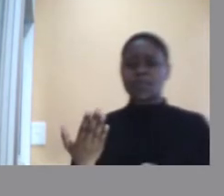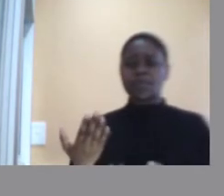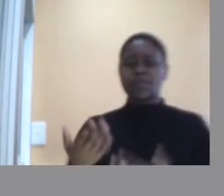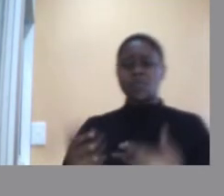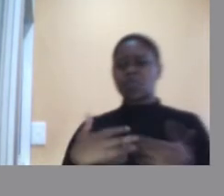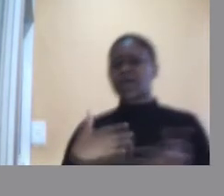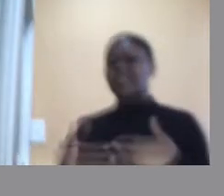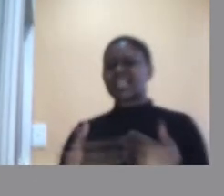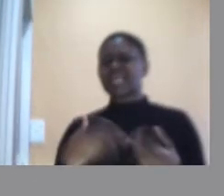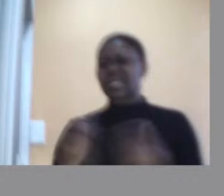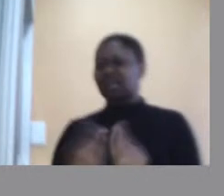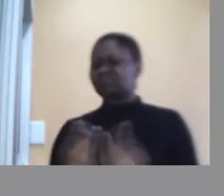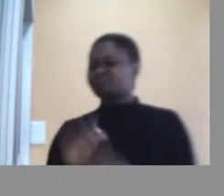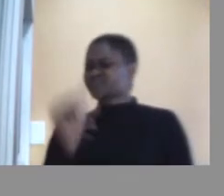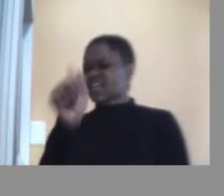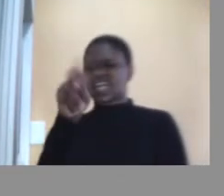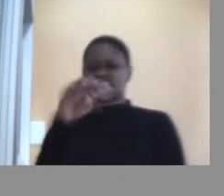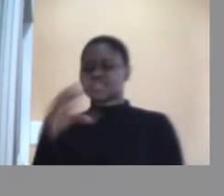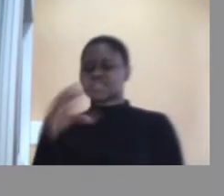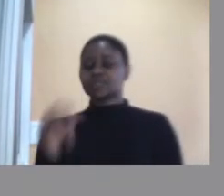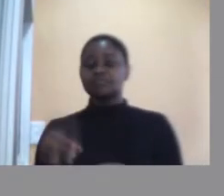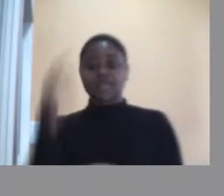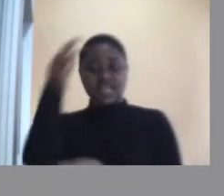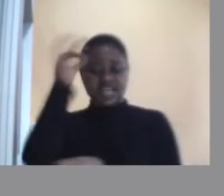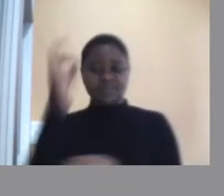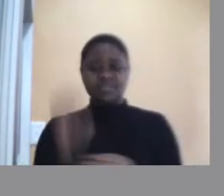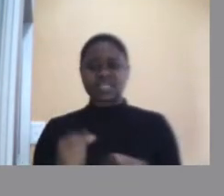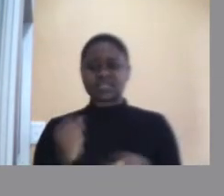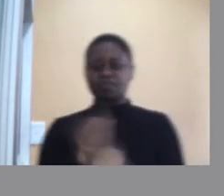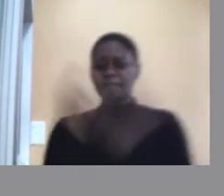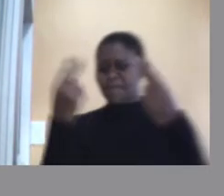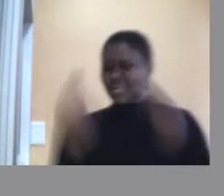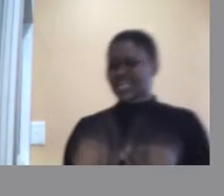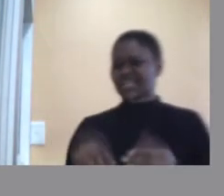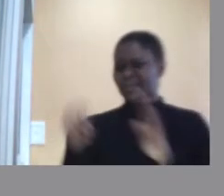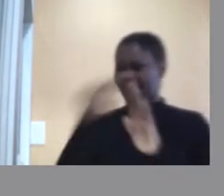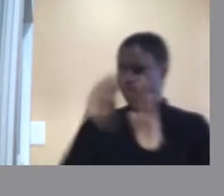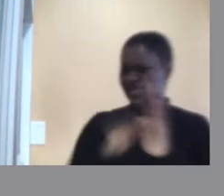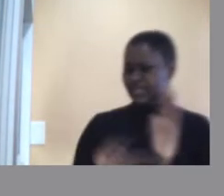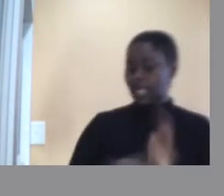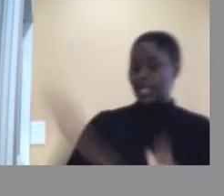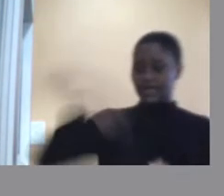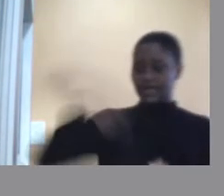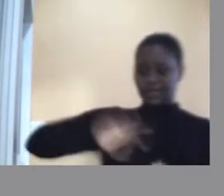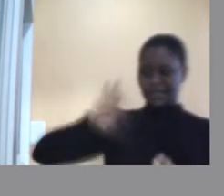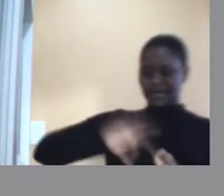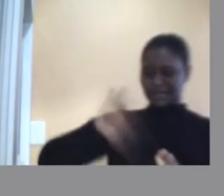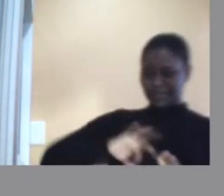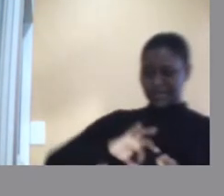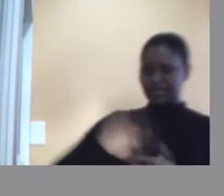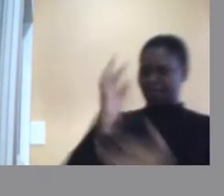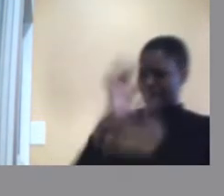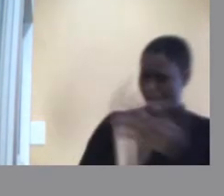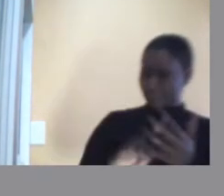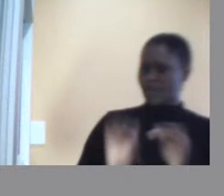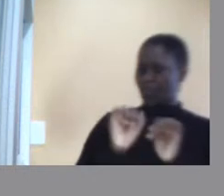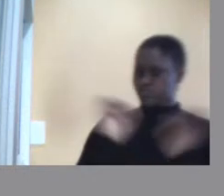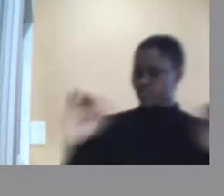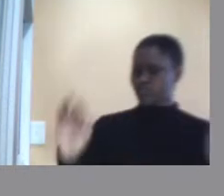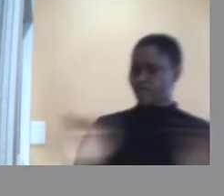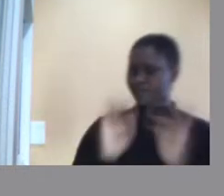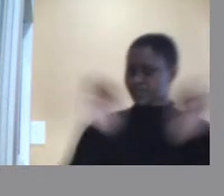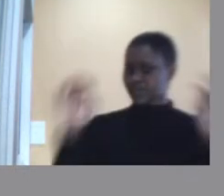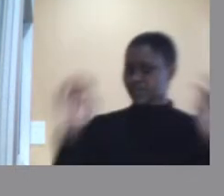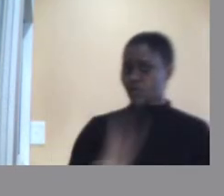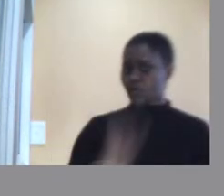our progressive ANC-led government designed programs aimed at benefiting the historically marginalized sections